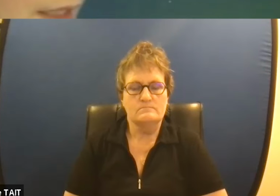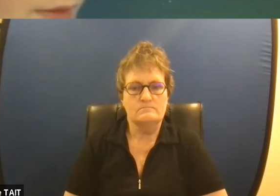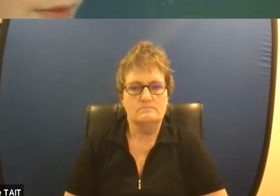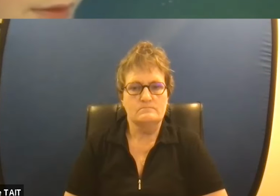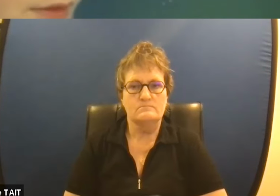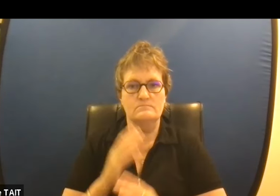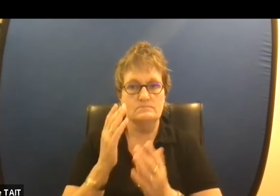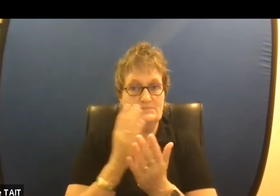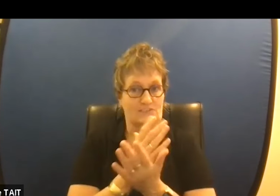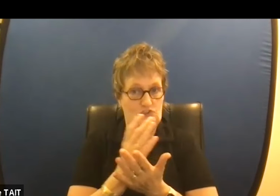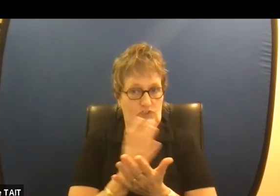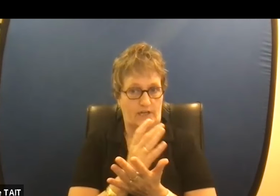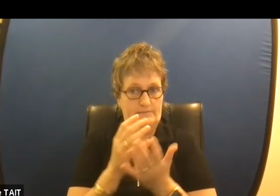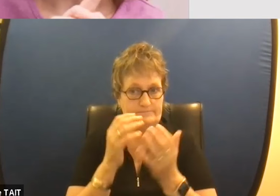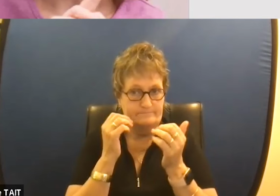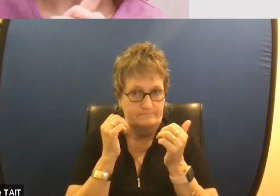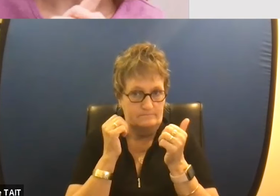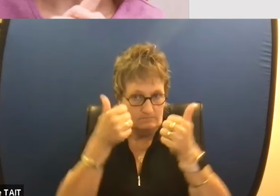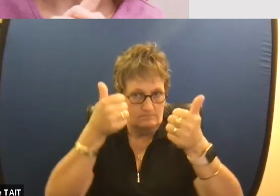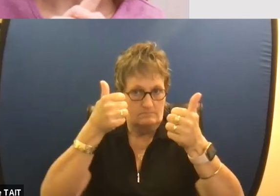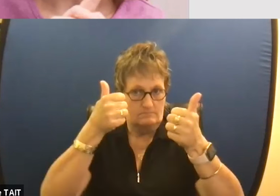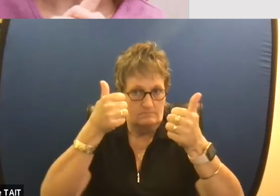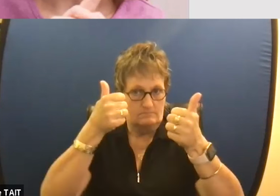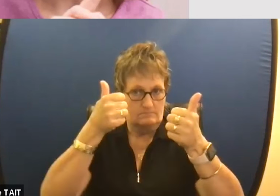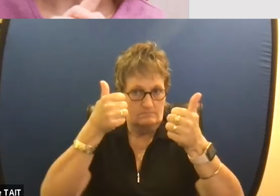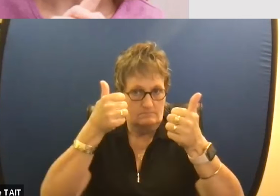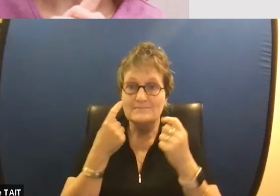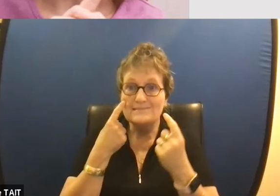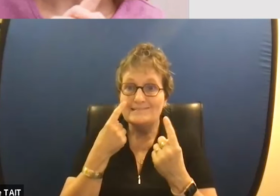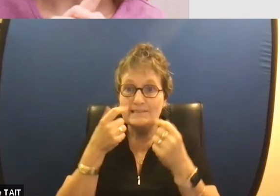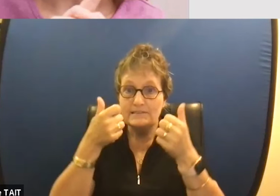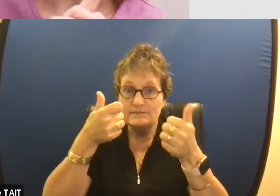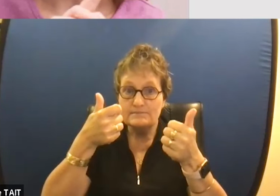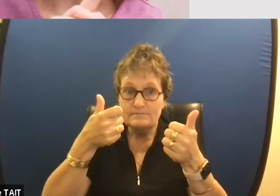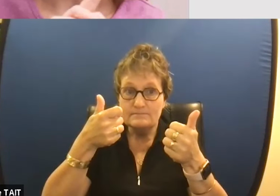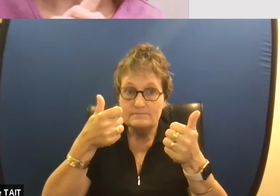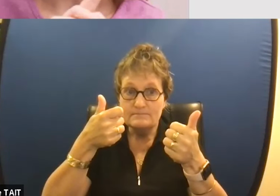Share sound. Cool. Can everyone see my screen?